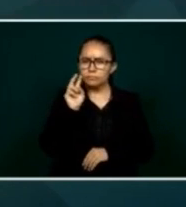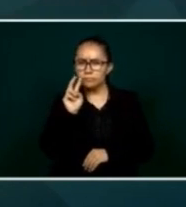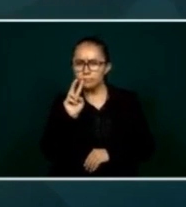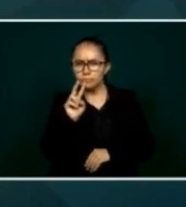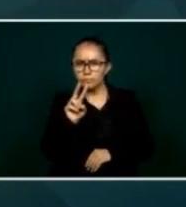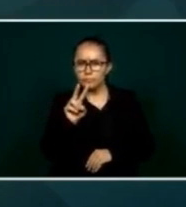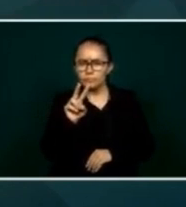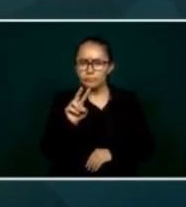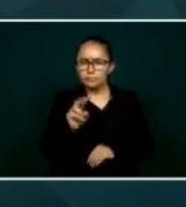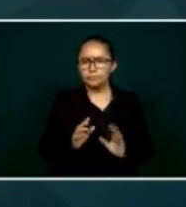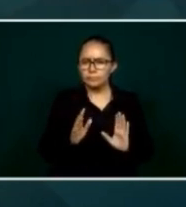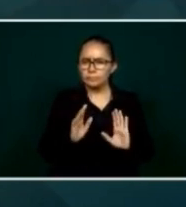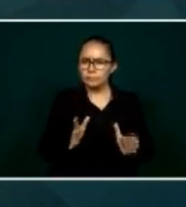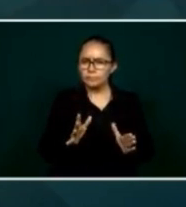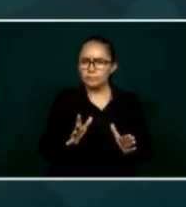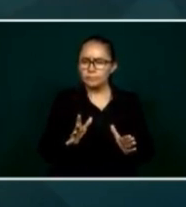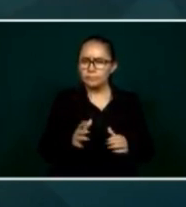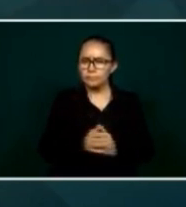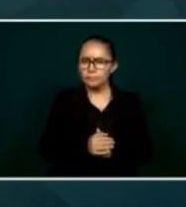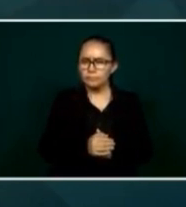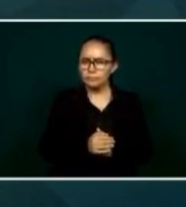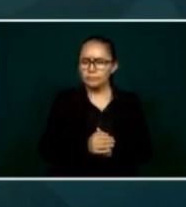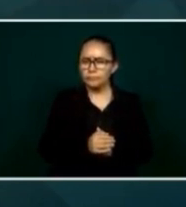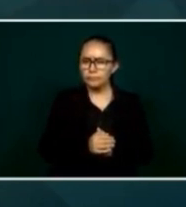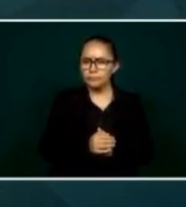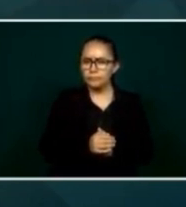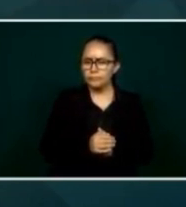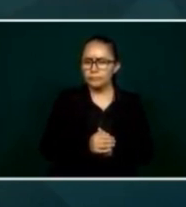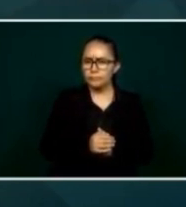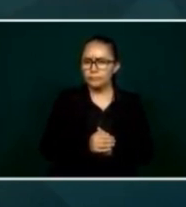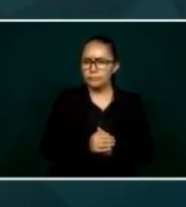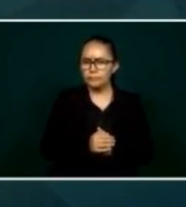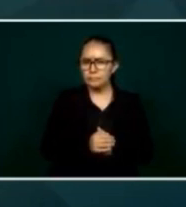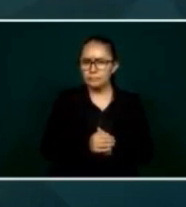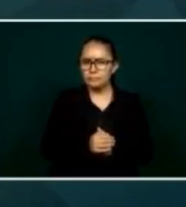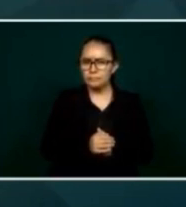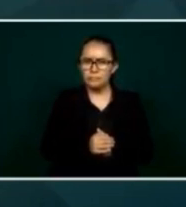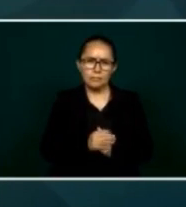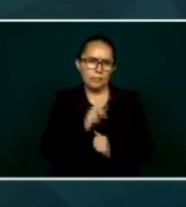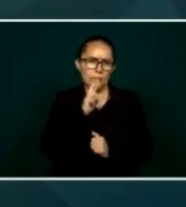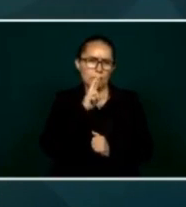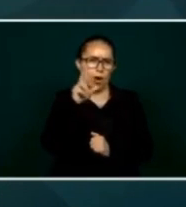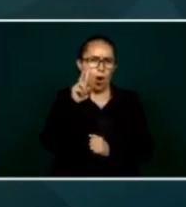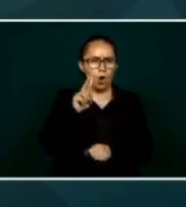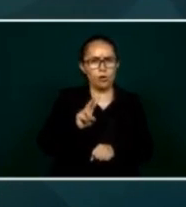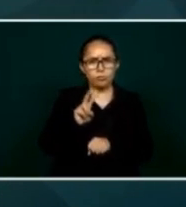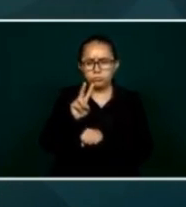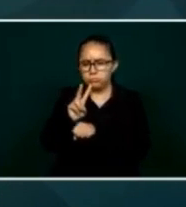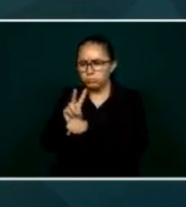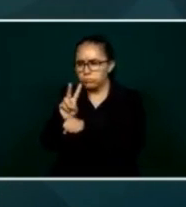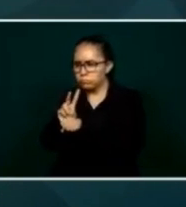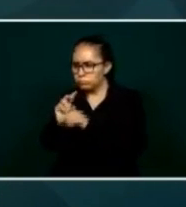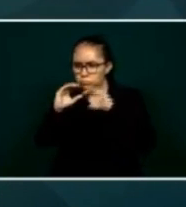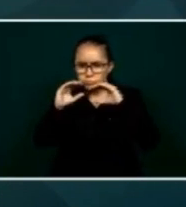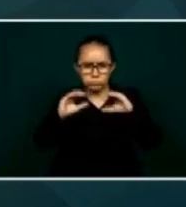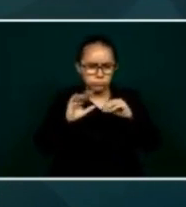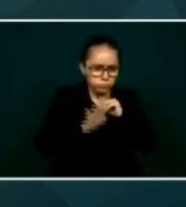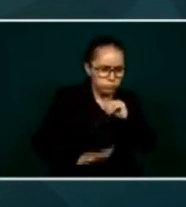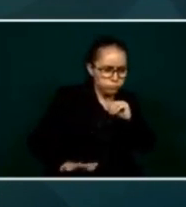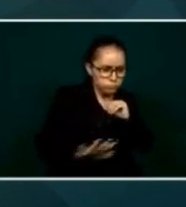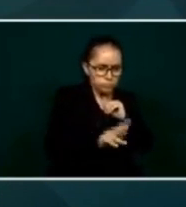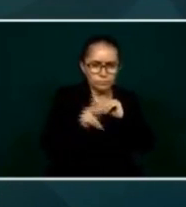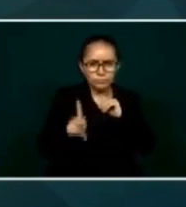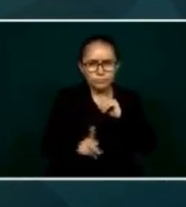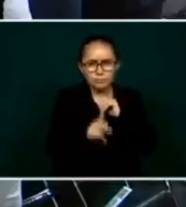hay ahora más seguridad. It is evident that there is more security now